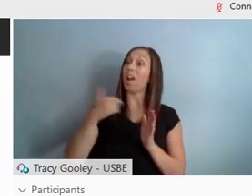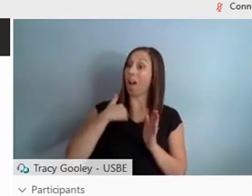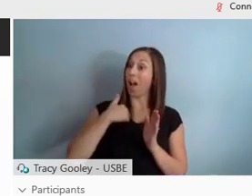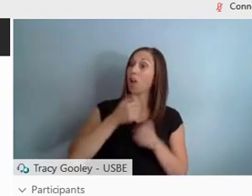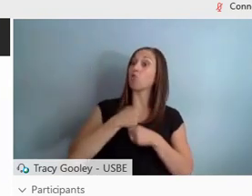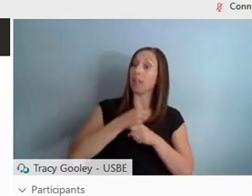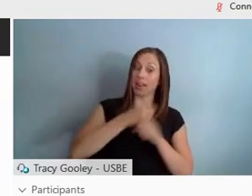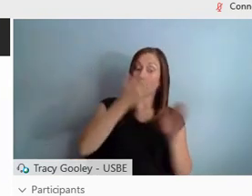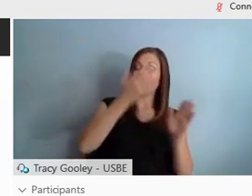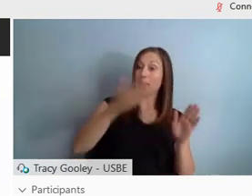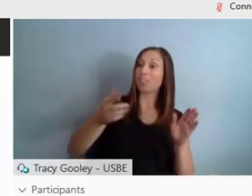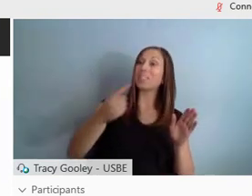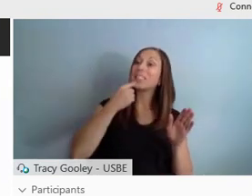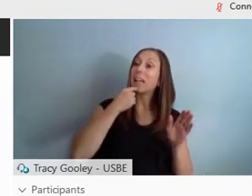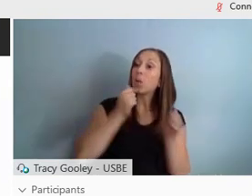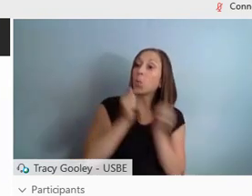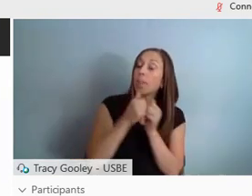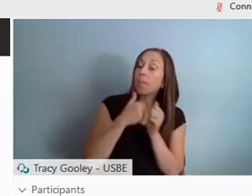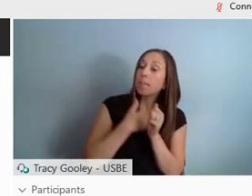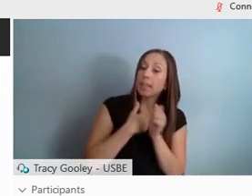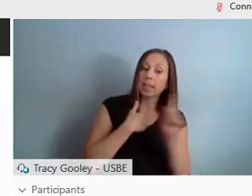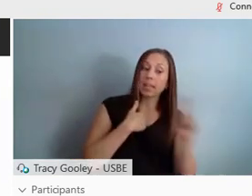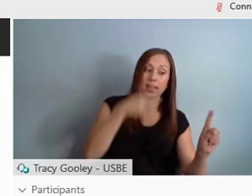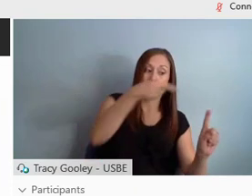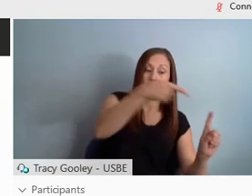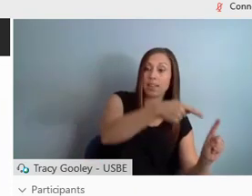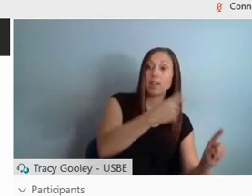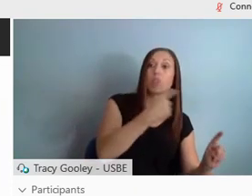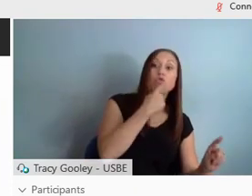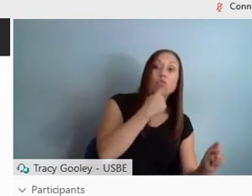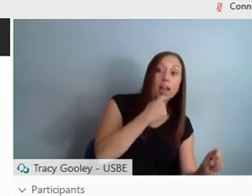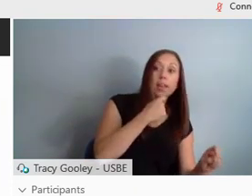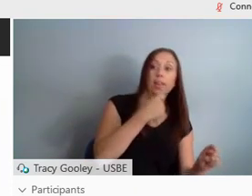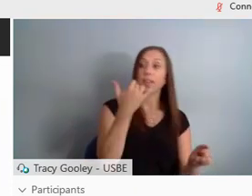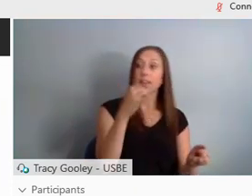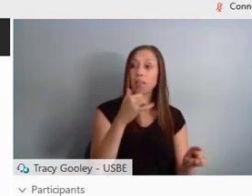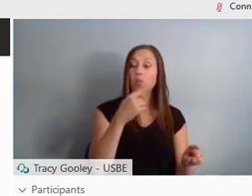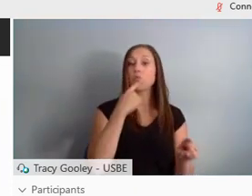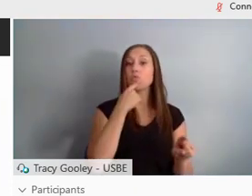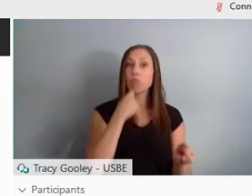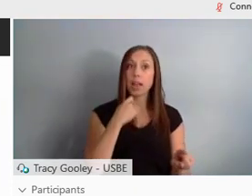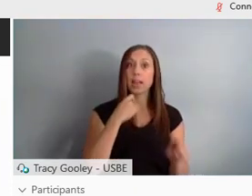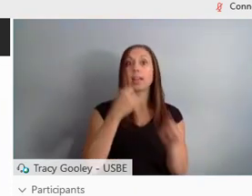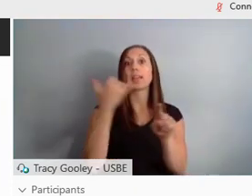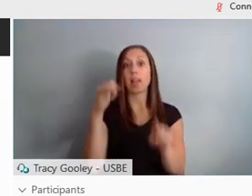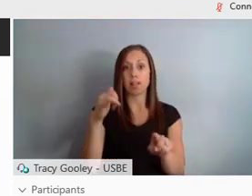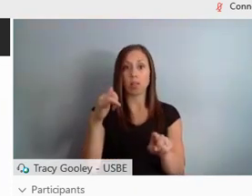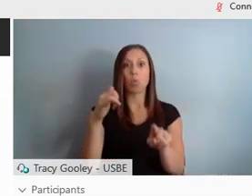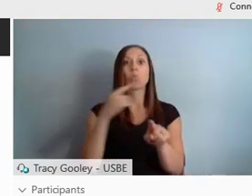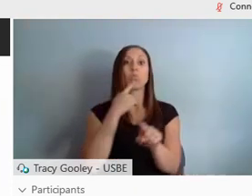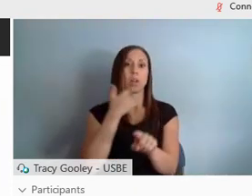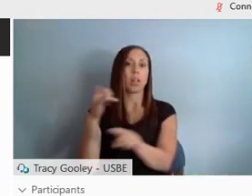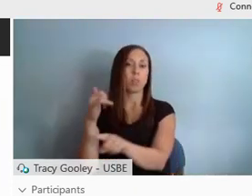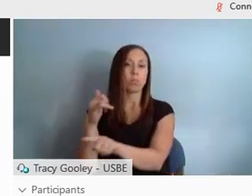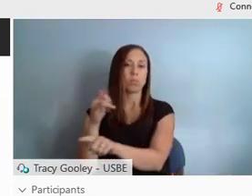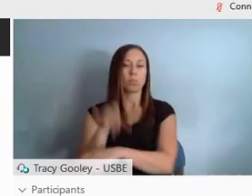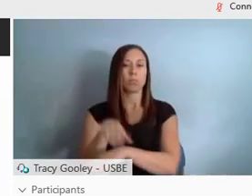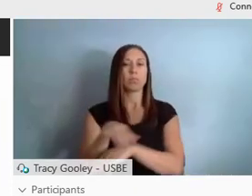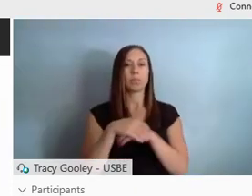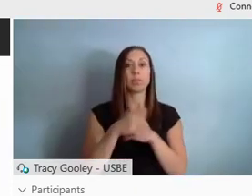made a pattern, say it with me, and you'll point to the pattern and say red, yellow,